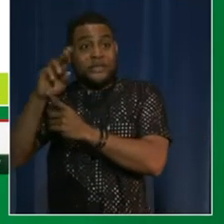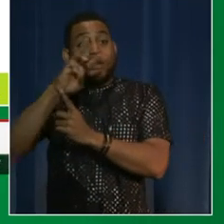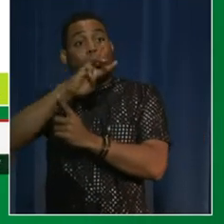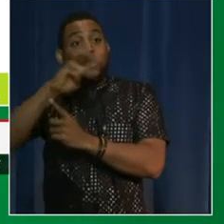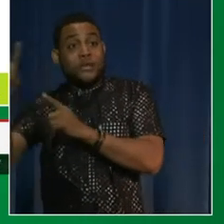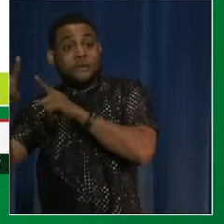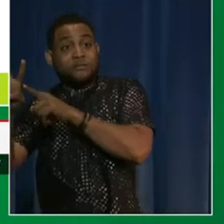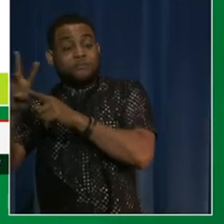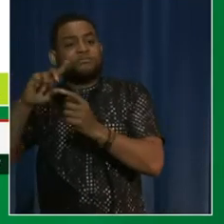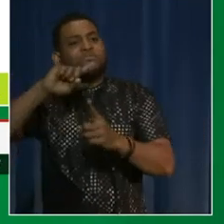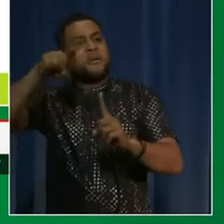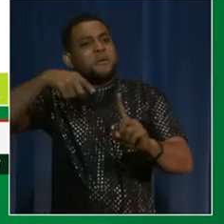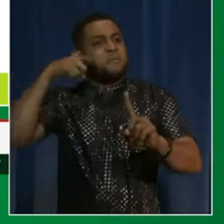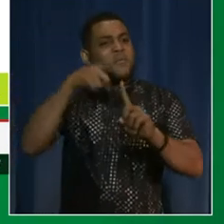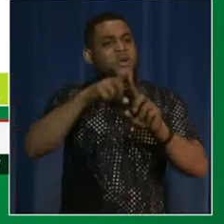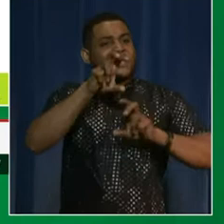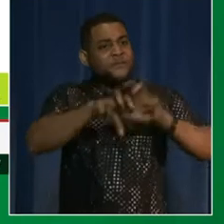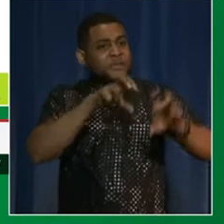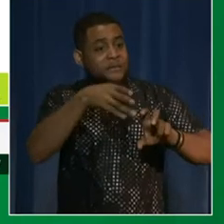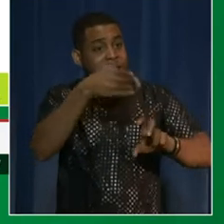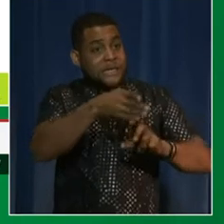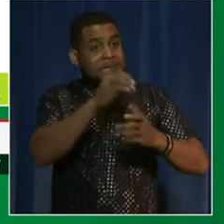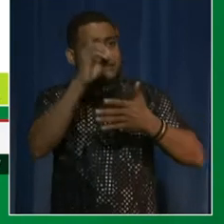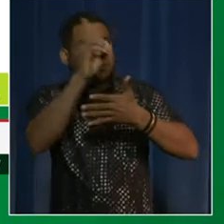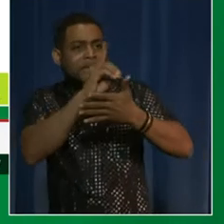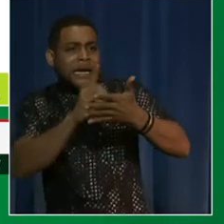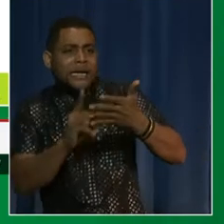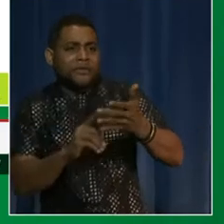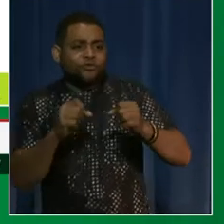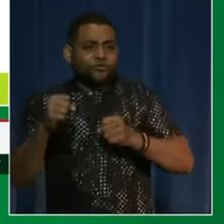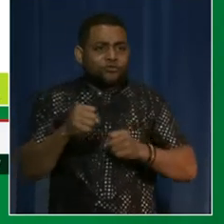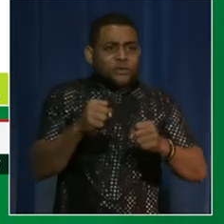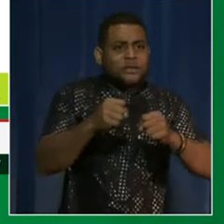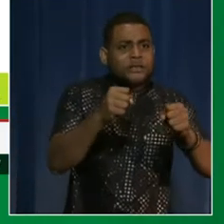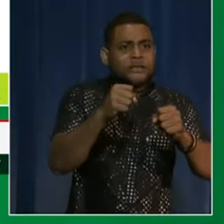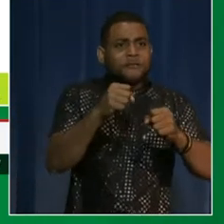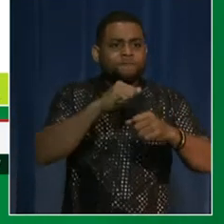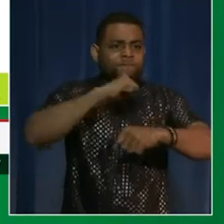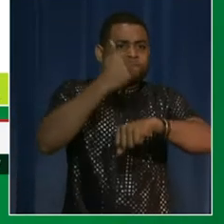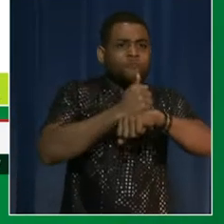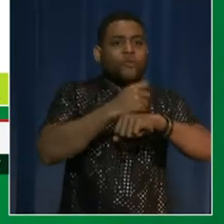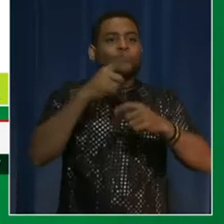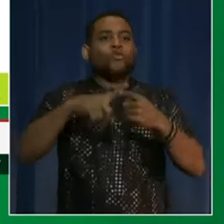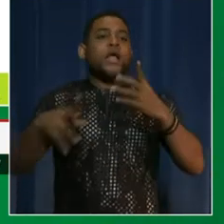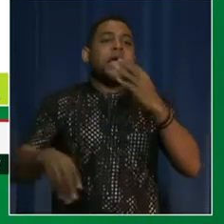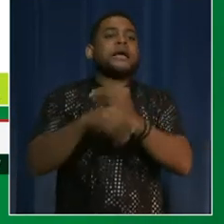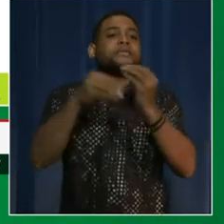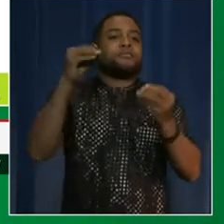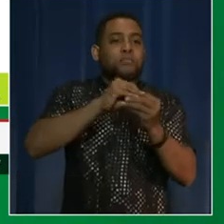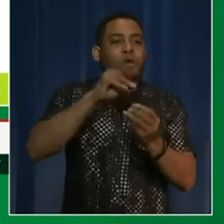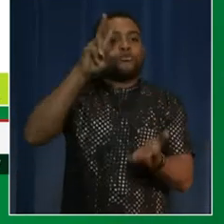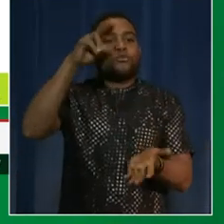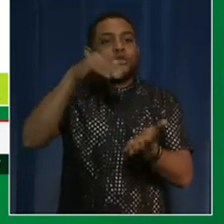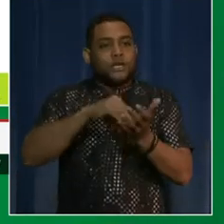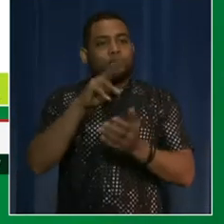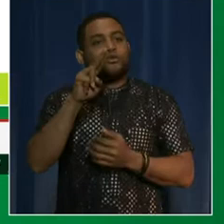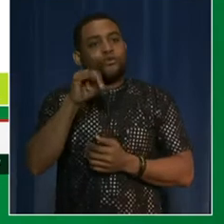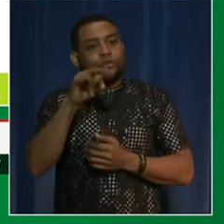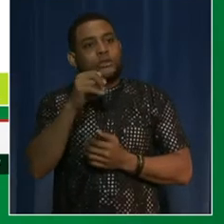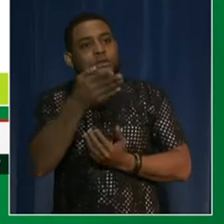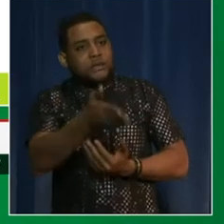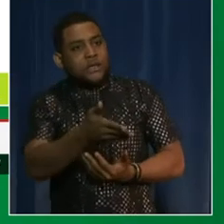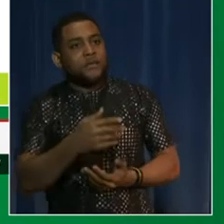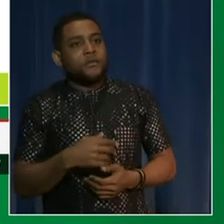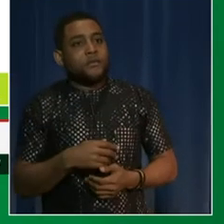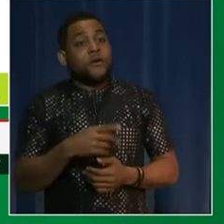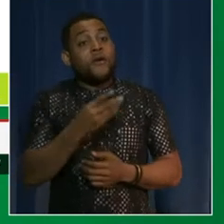investments, and design strategies to produce over 2,000 additional affordable units. And in a few weeks, we will finalize